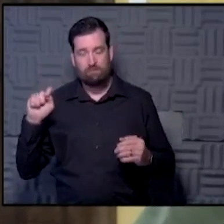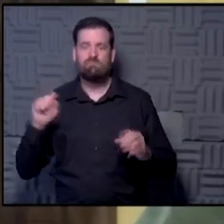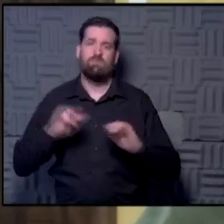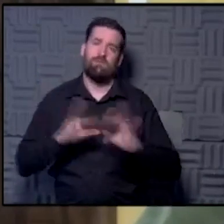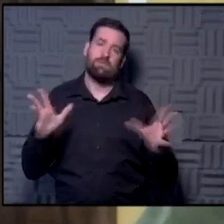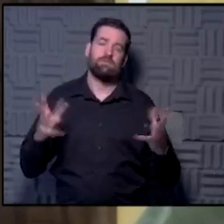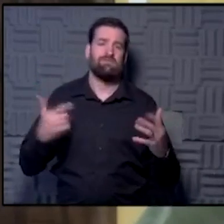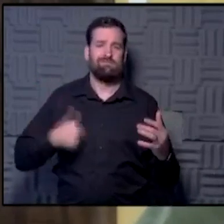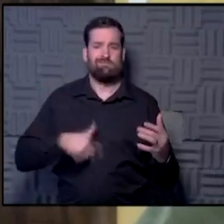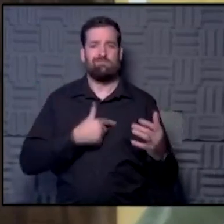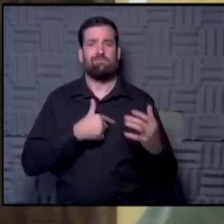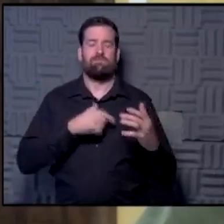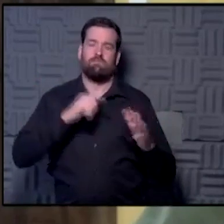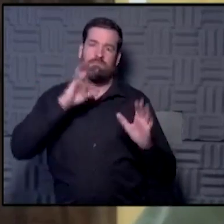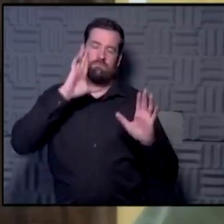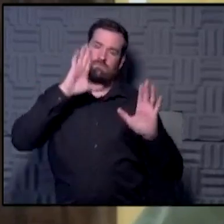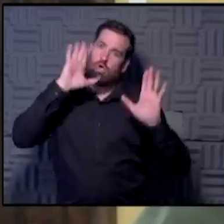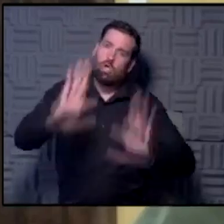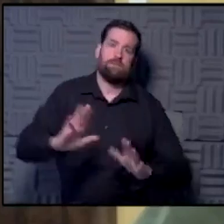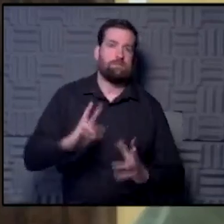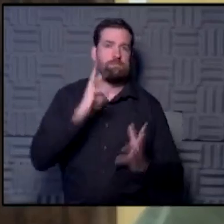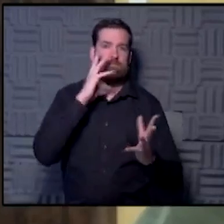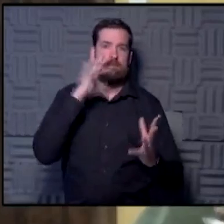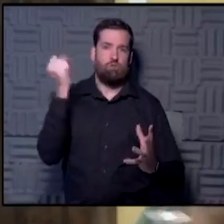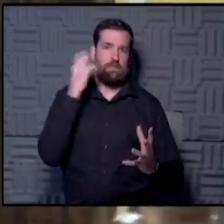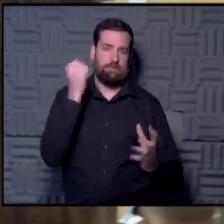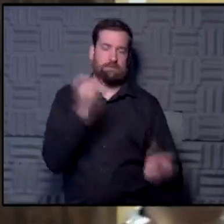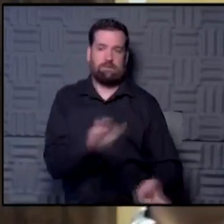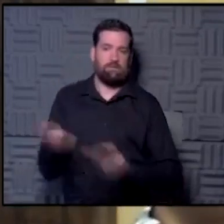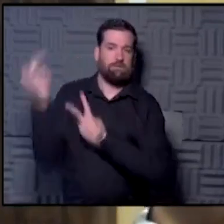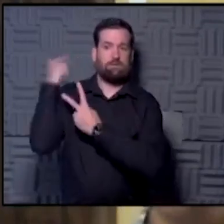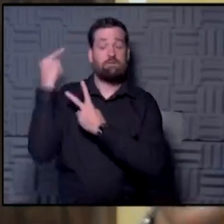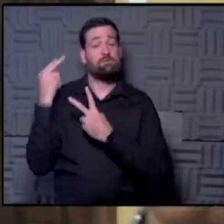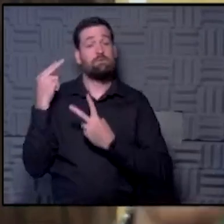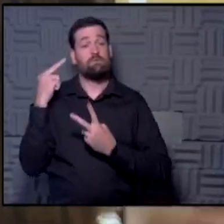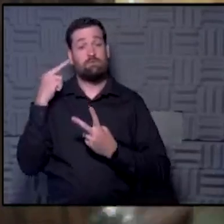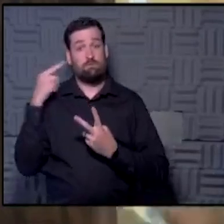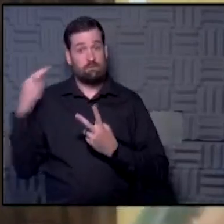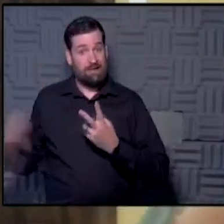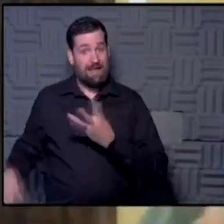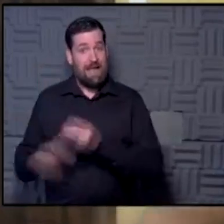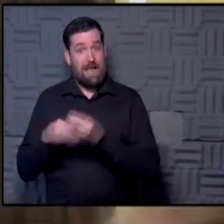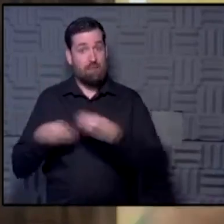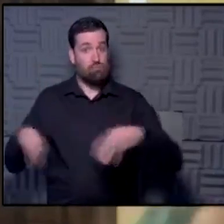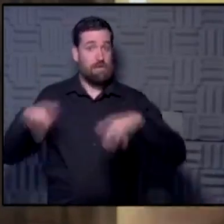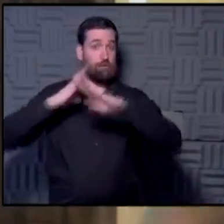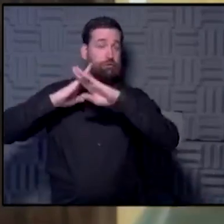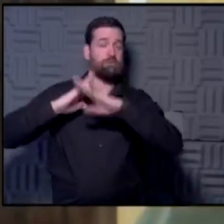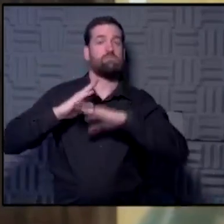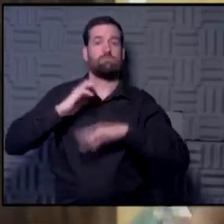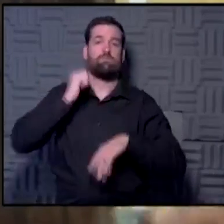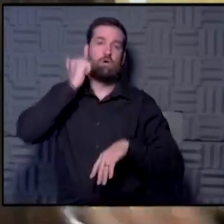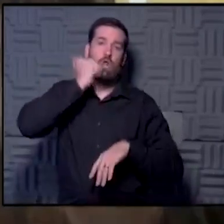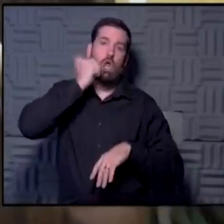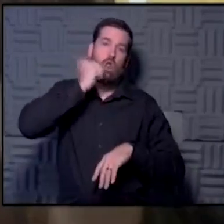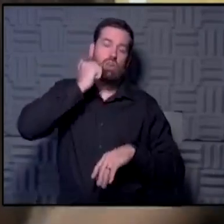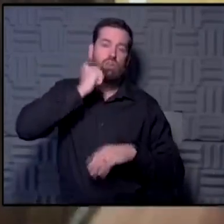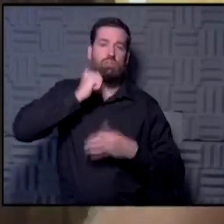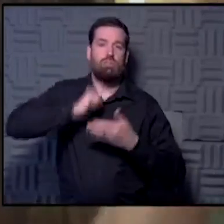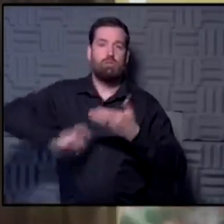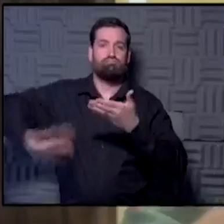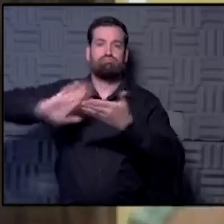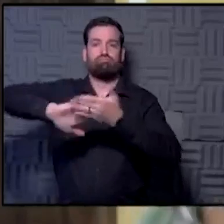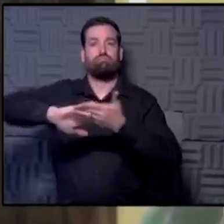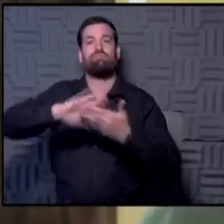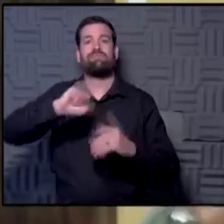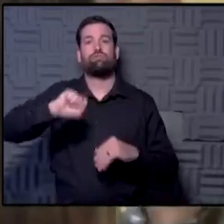lot of us have great childhood memories from it. And if you want to take an additional step, put that cloth mask or put that piece over it. You can just super